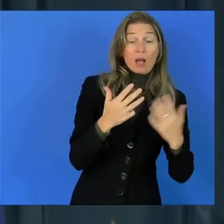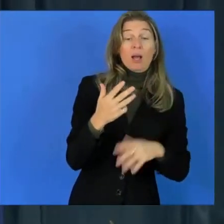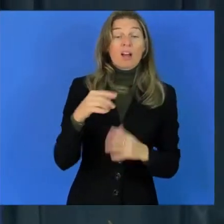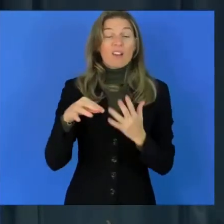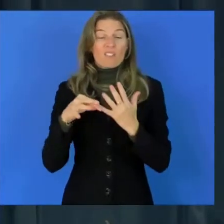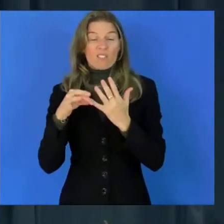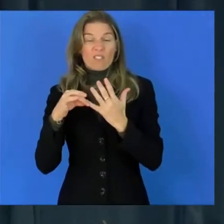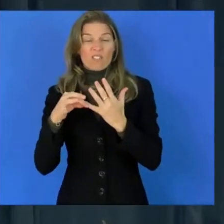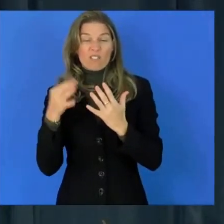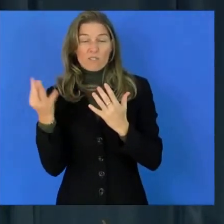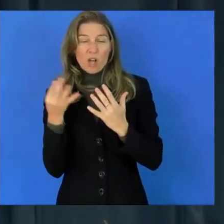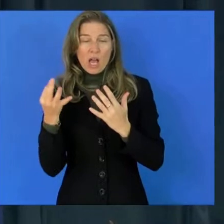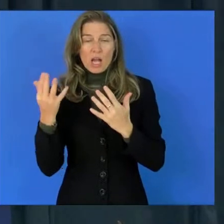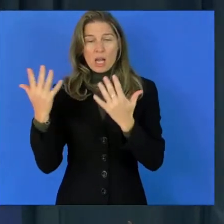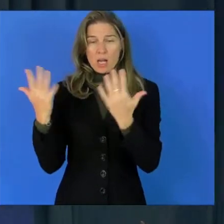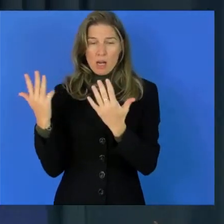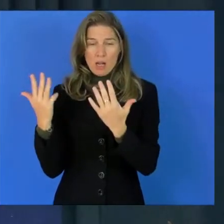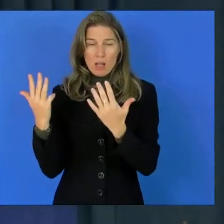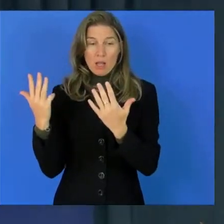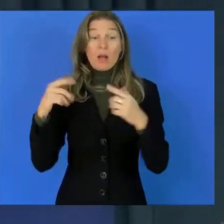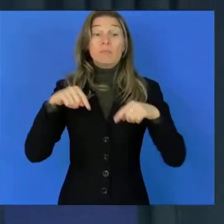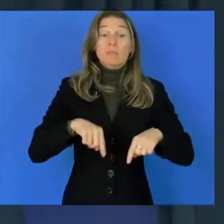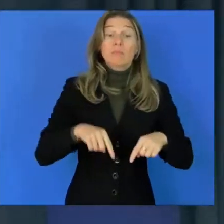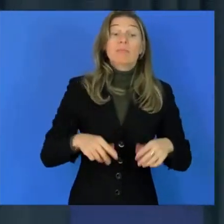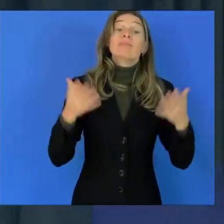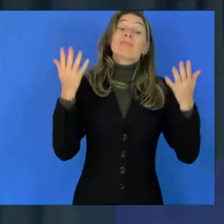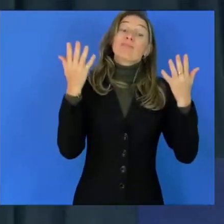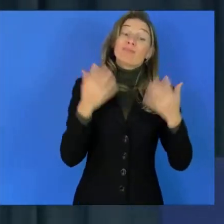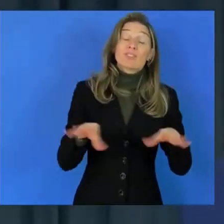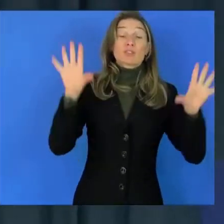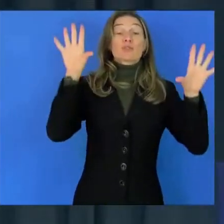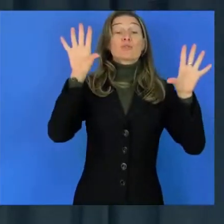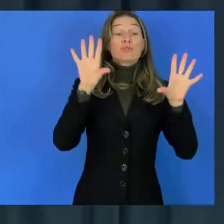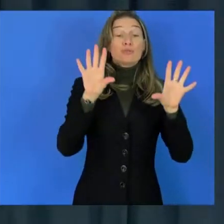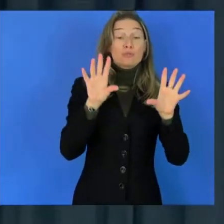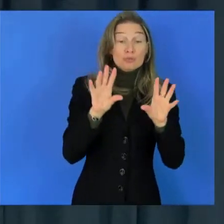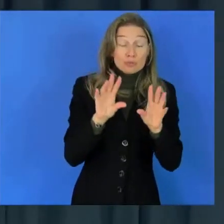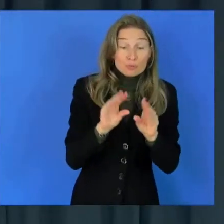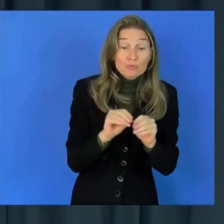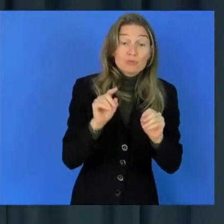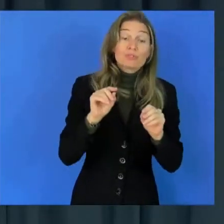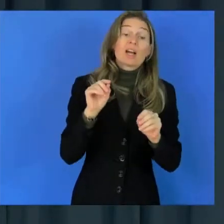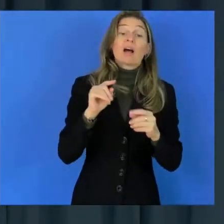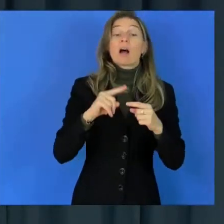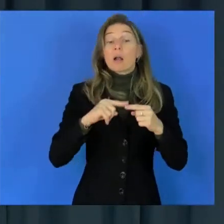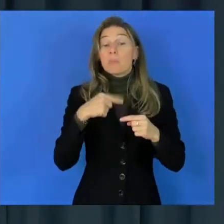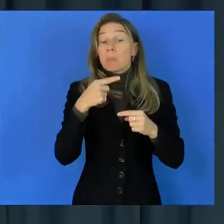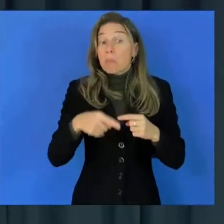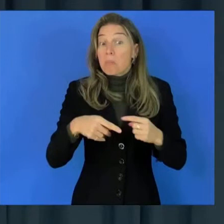every day out with me giving a summary of the day and, more importantly, what's coming the next day.